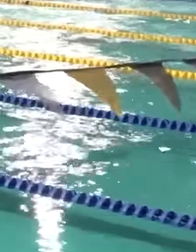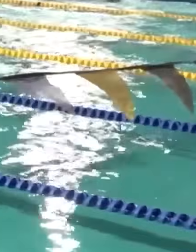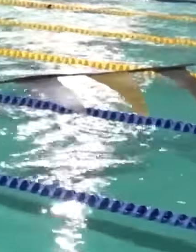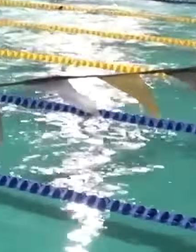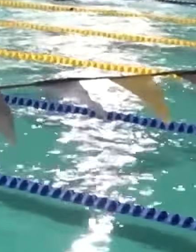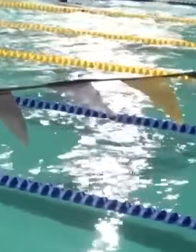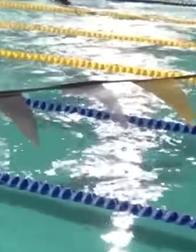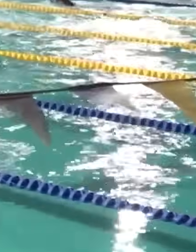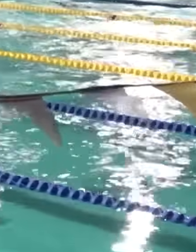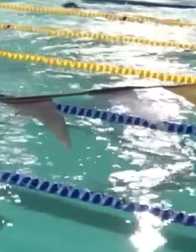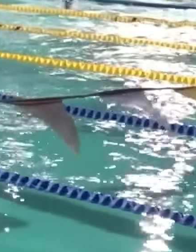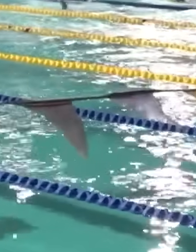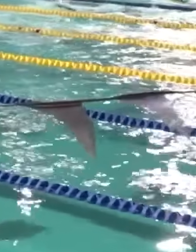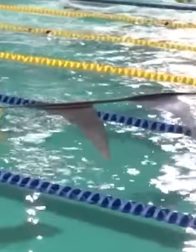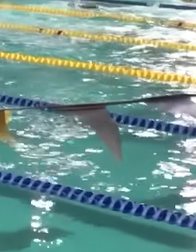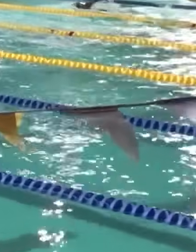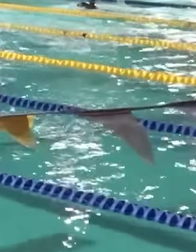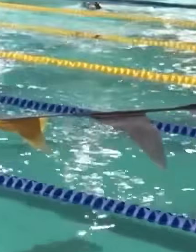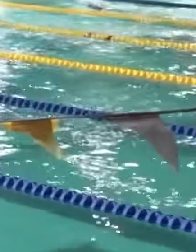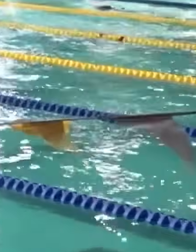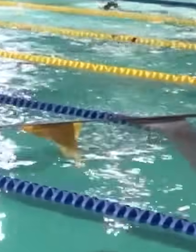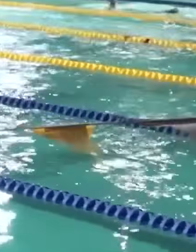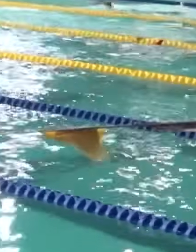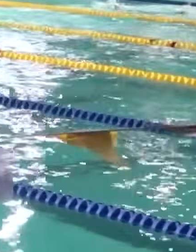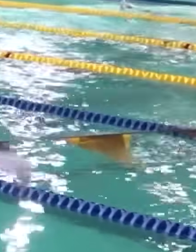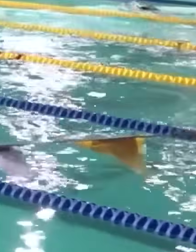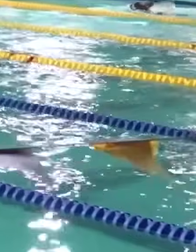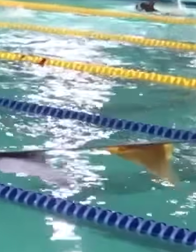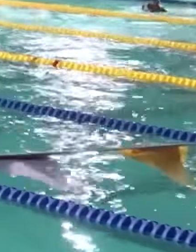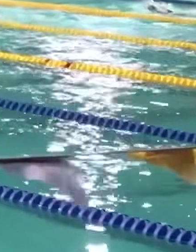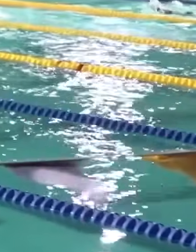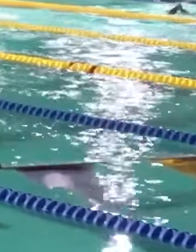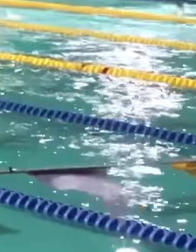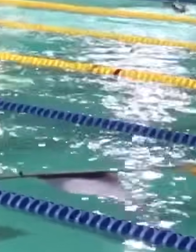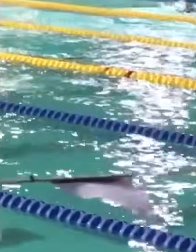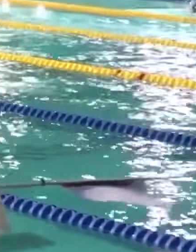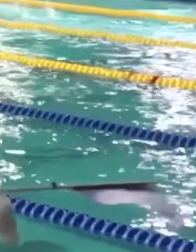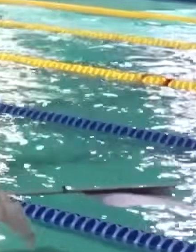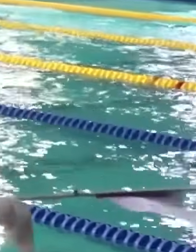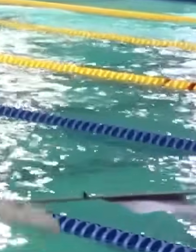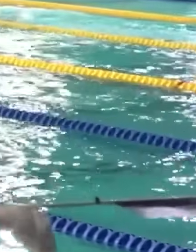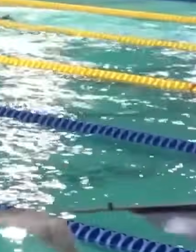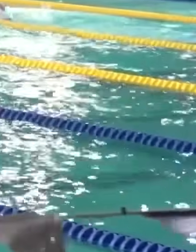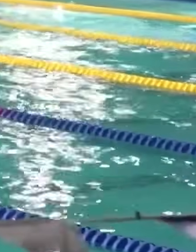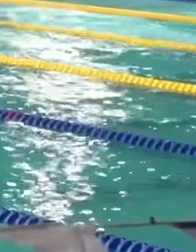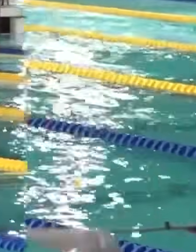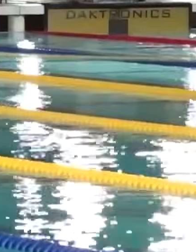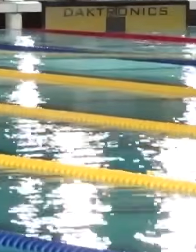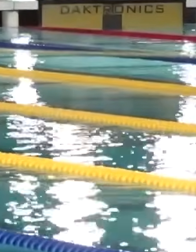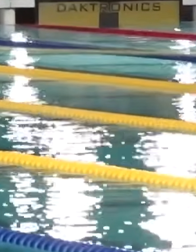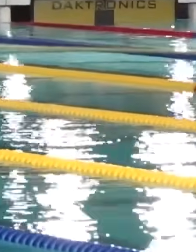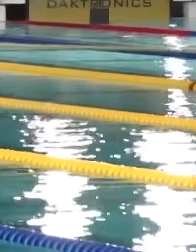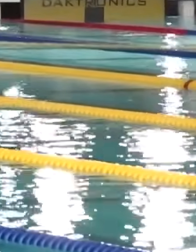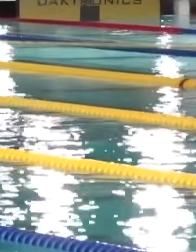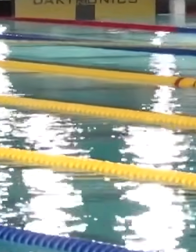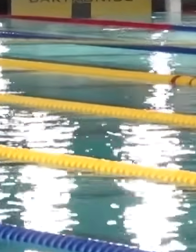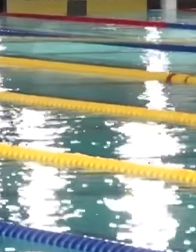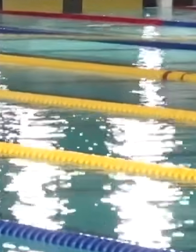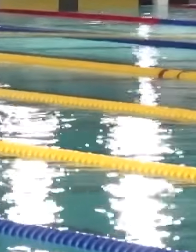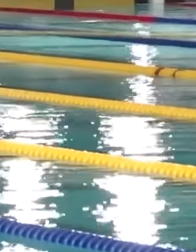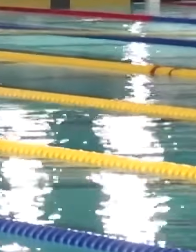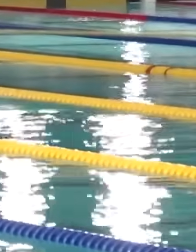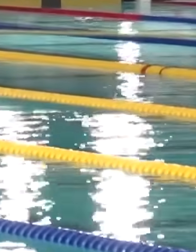on efficient, consistent stroke mechanics. The first 100 meters always vital to set the tone, and